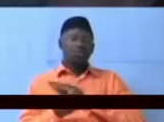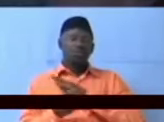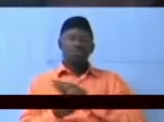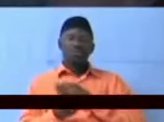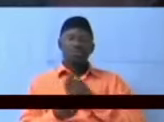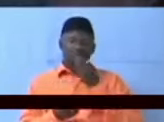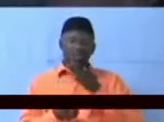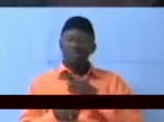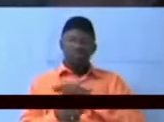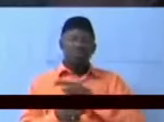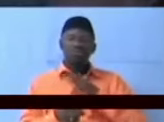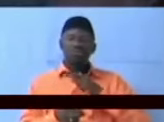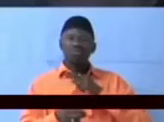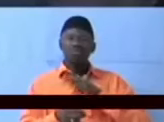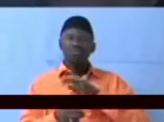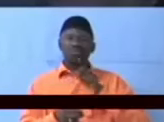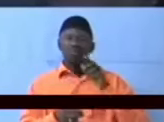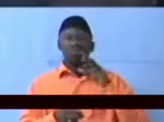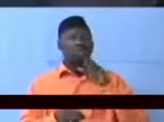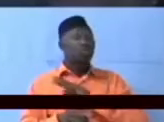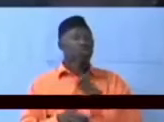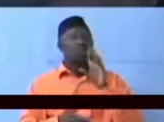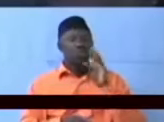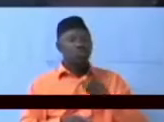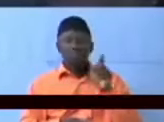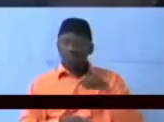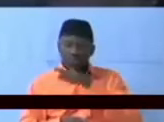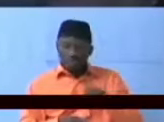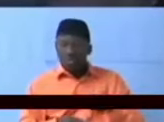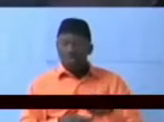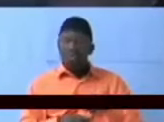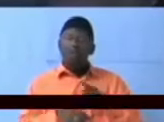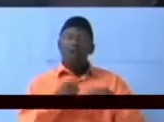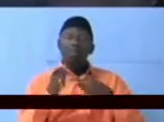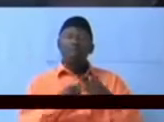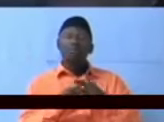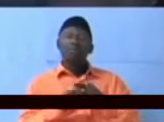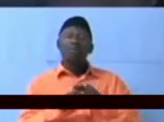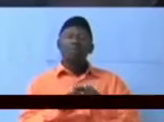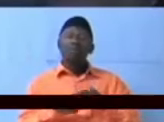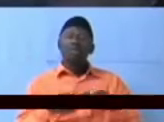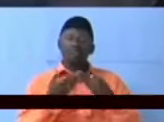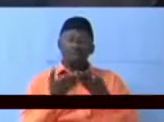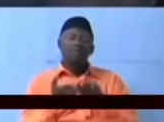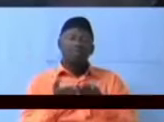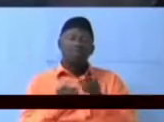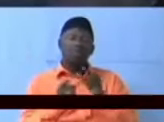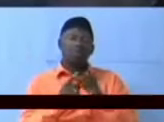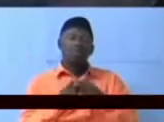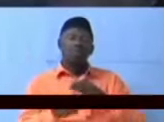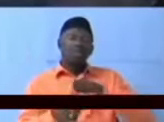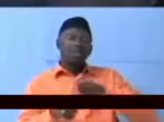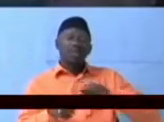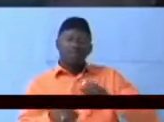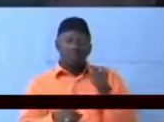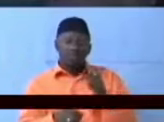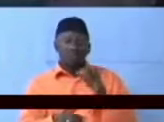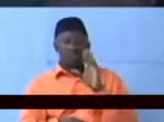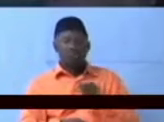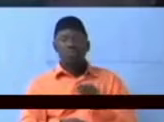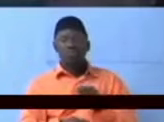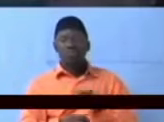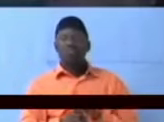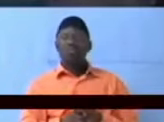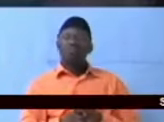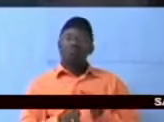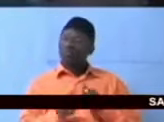lawful order. Tamen nak nangou tamen lu jëm ci wali ne dañ ko jox ndigal bo xamne ni daf ko baña debu te lu and ak lu